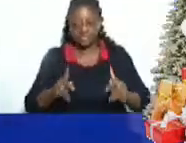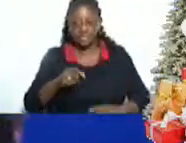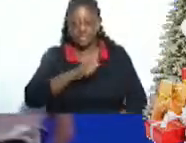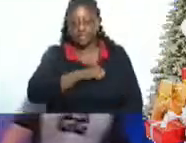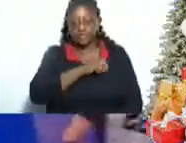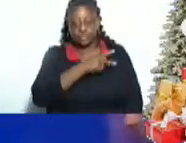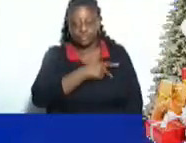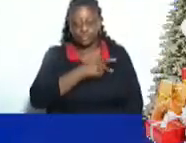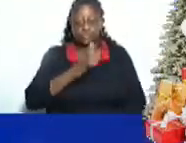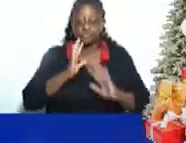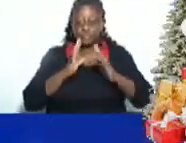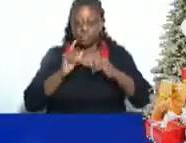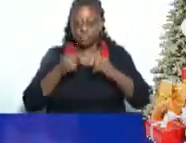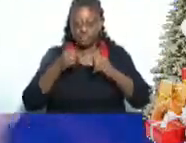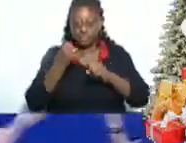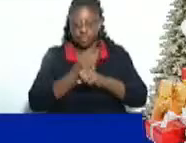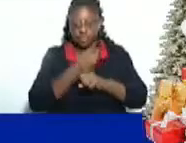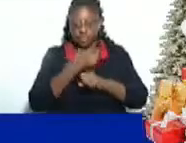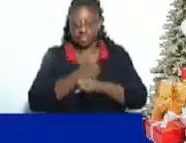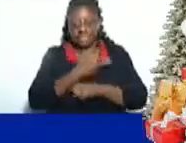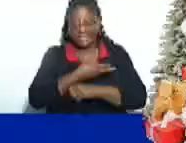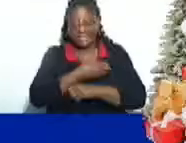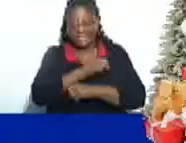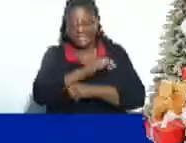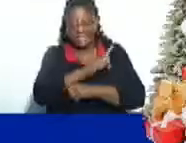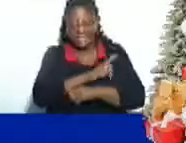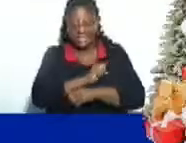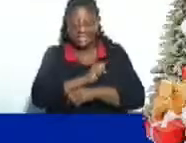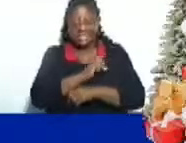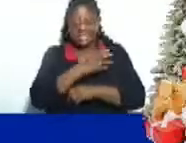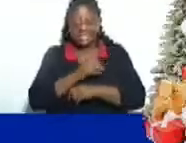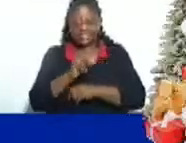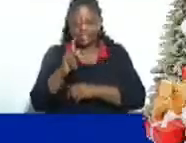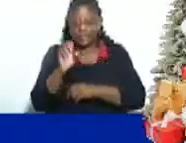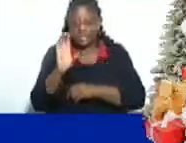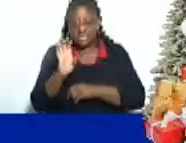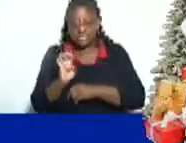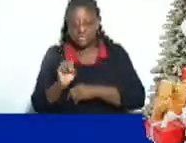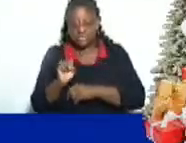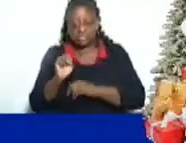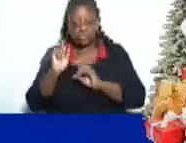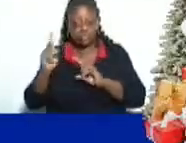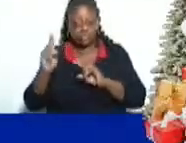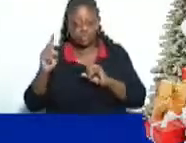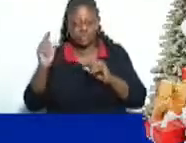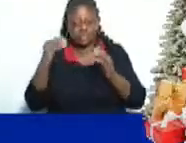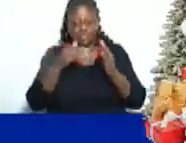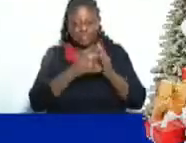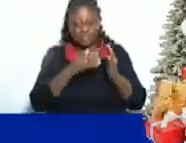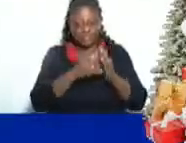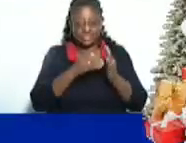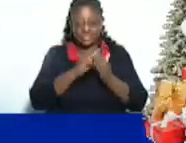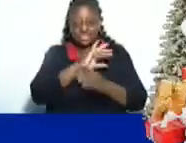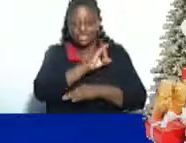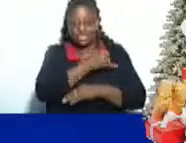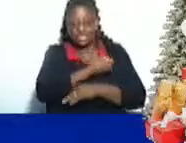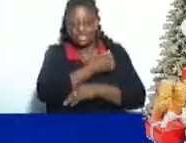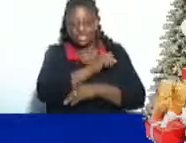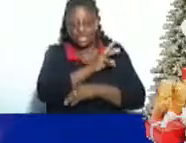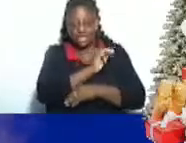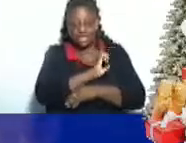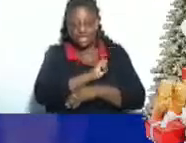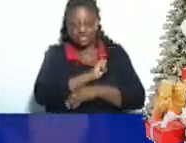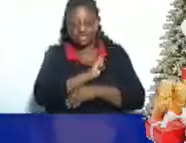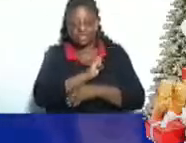Amajal Knowles, topping sports news. Buddy Hield and his Indiana Pacers set to face LeBron James and the Los Angeles Lakers in the inaugural